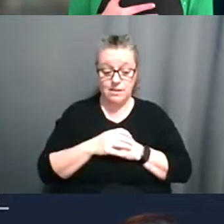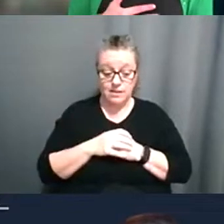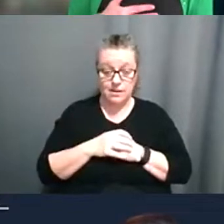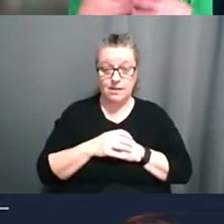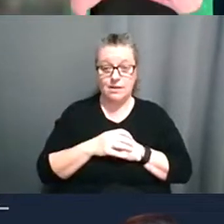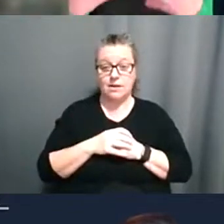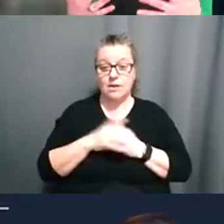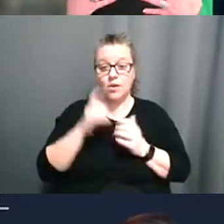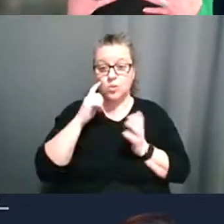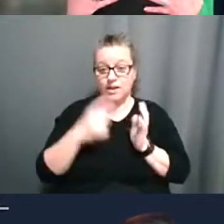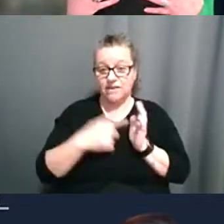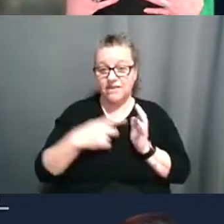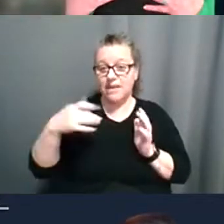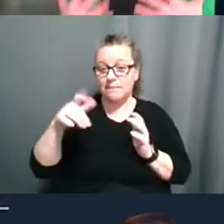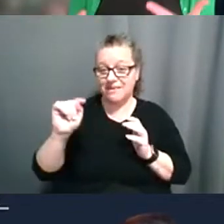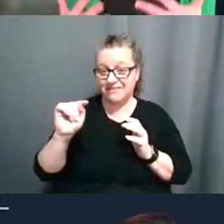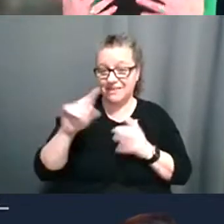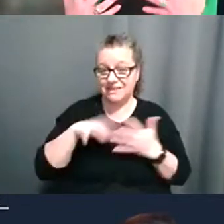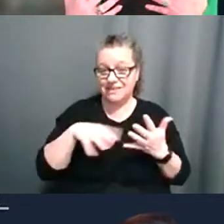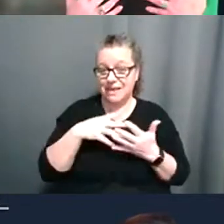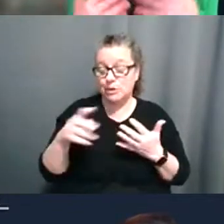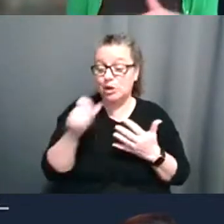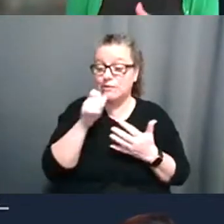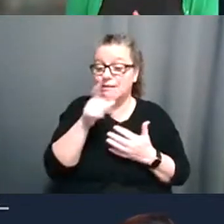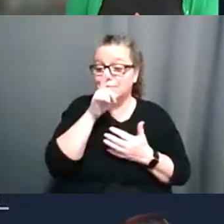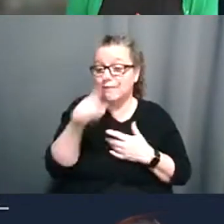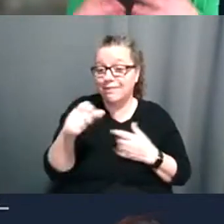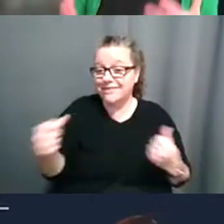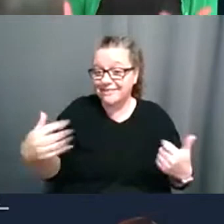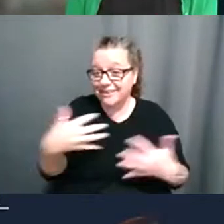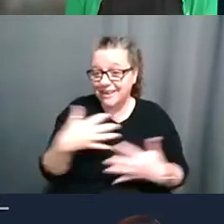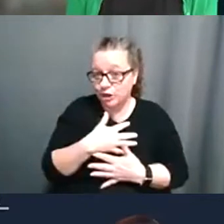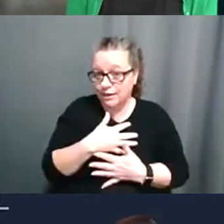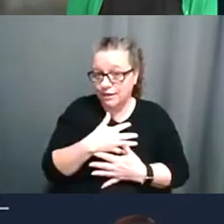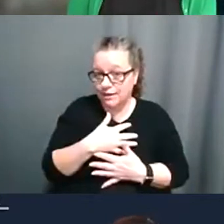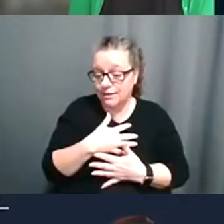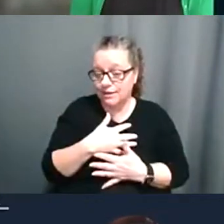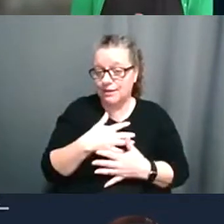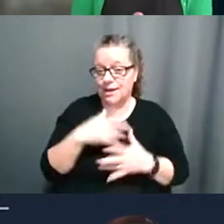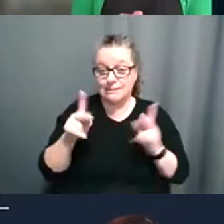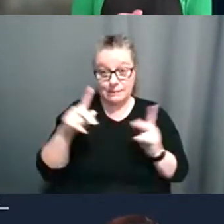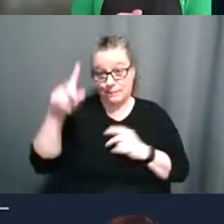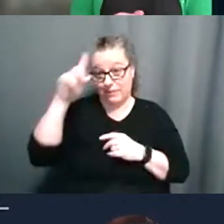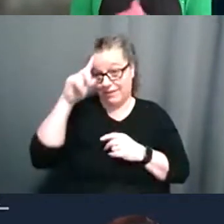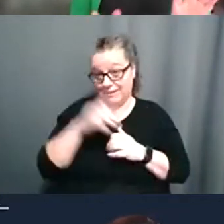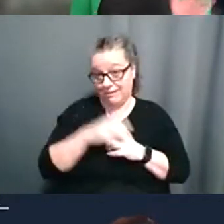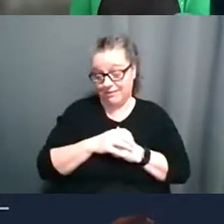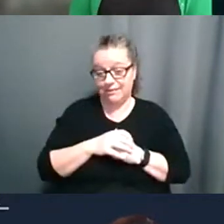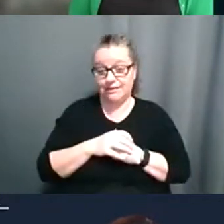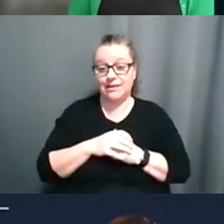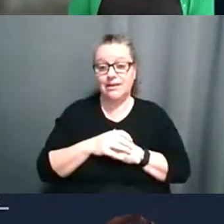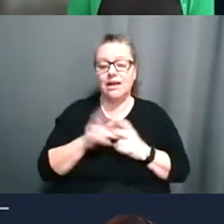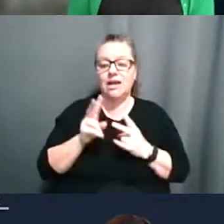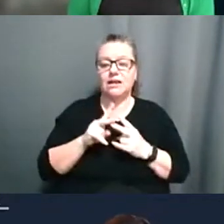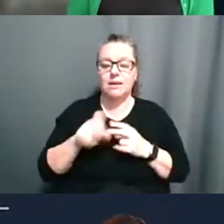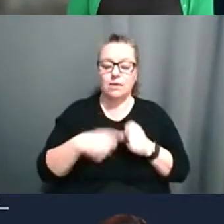Recognizing that pivot tables are not as scary or as scary as they seem. A couple of years ago, I